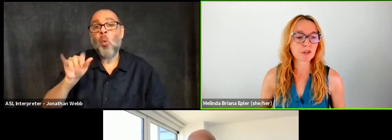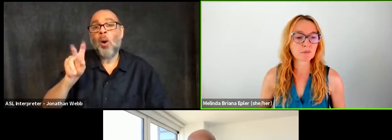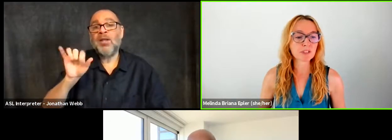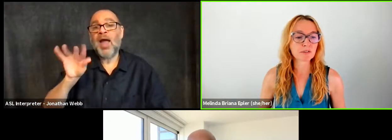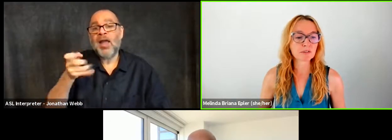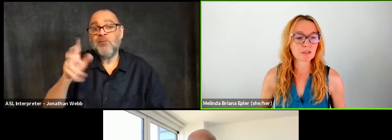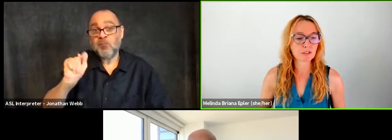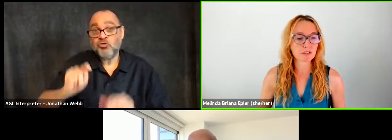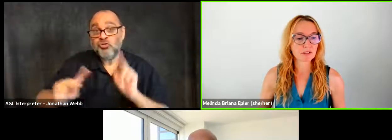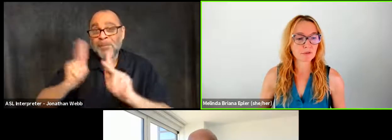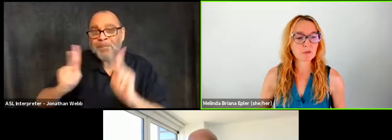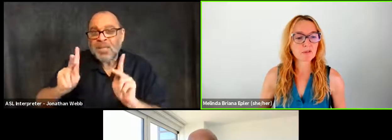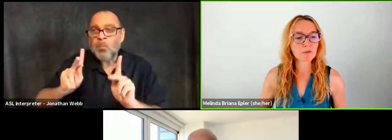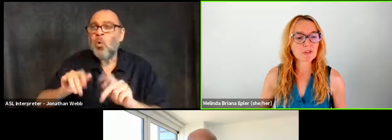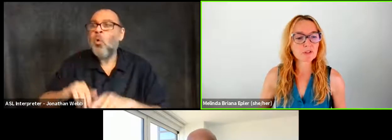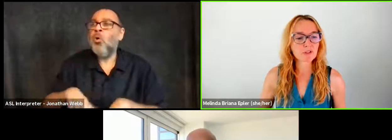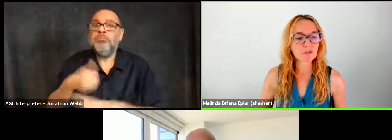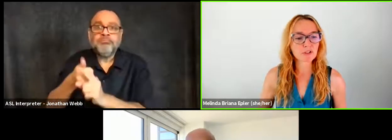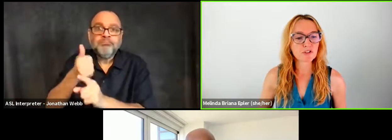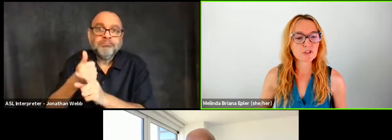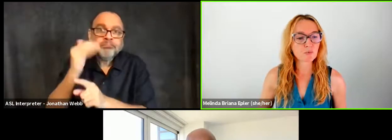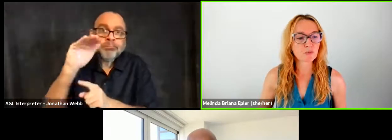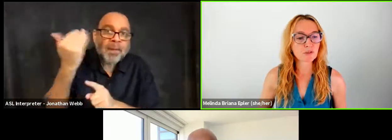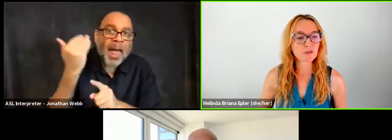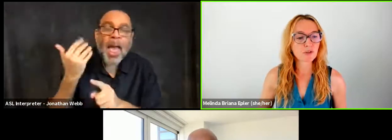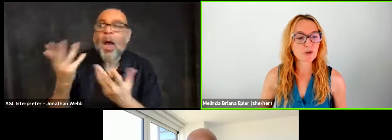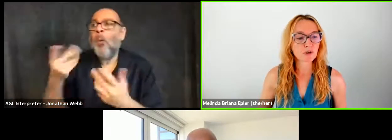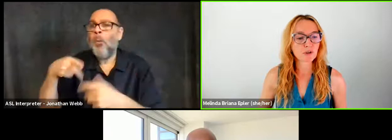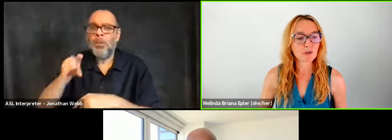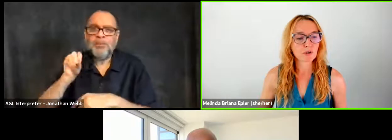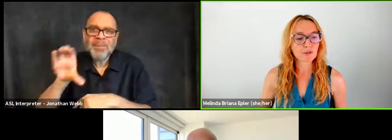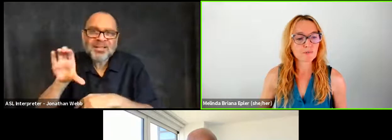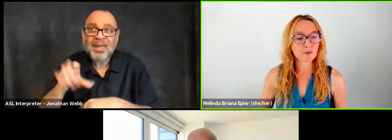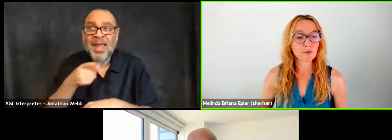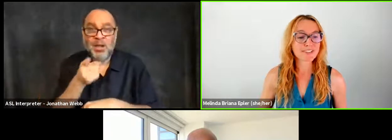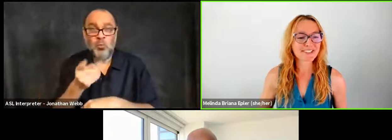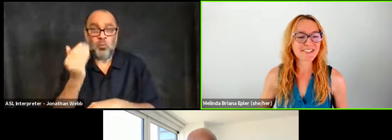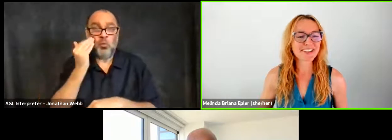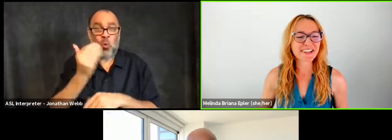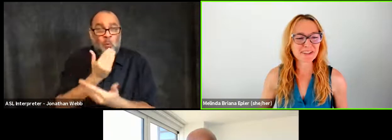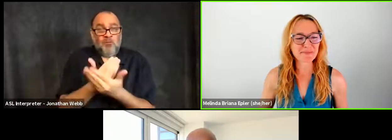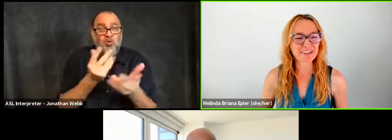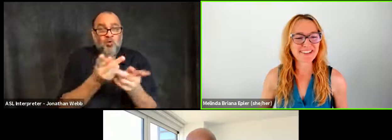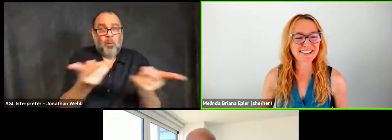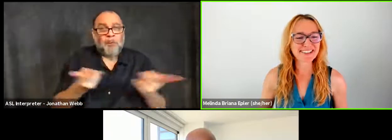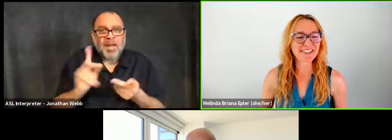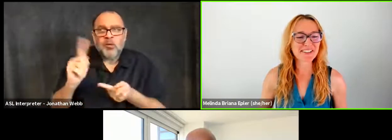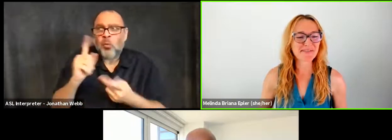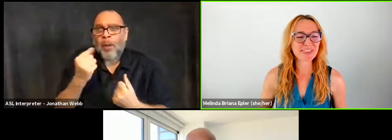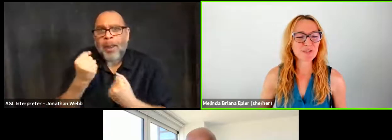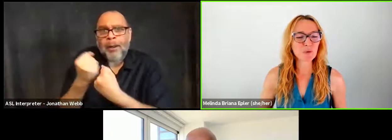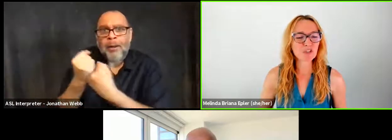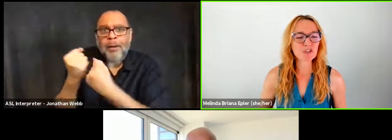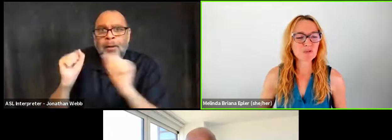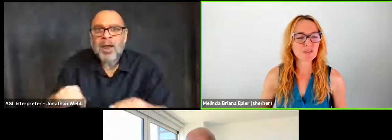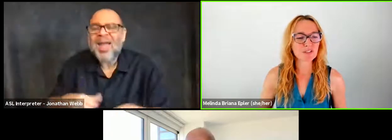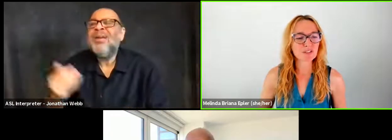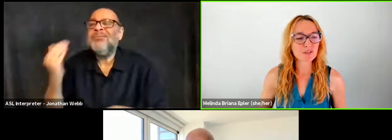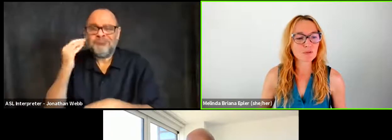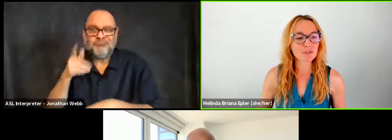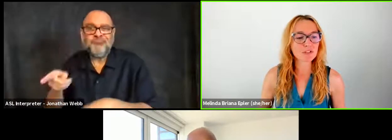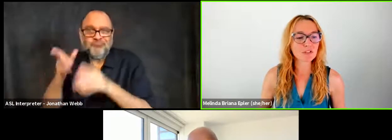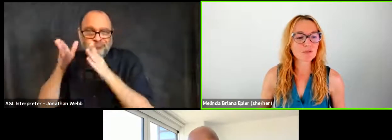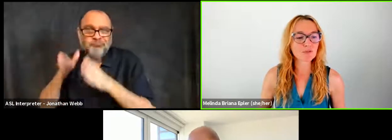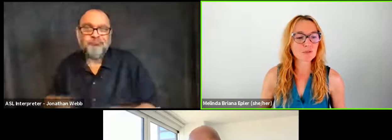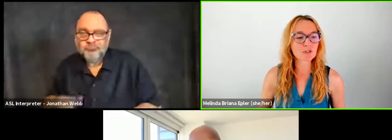of my family is looking for this. She's a woman, or I'd send her the Icon Project. As a white Jewish